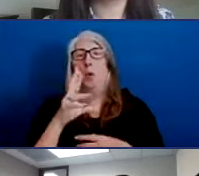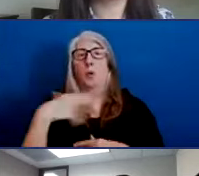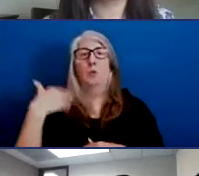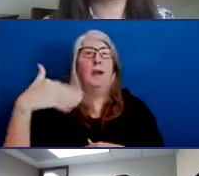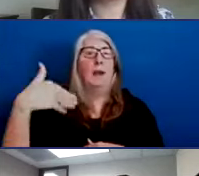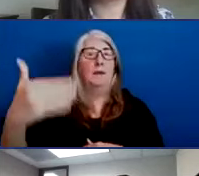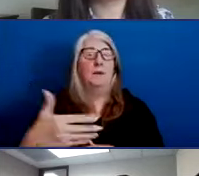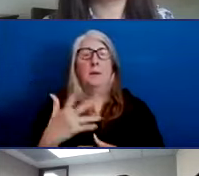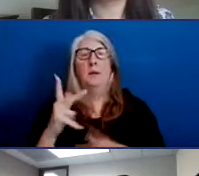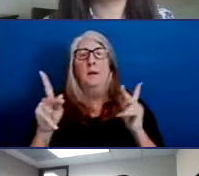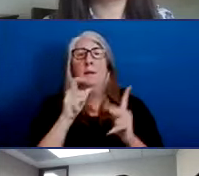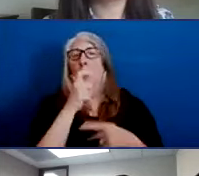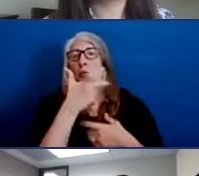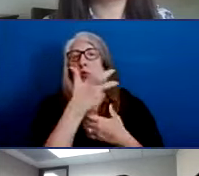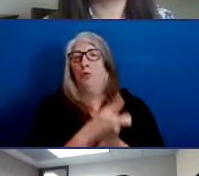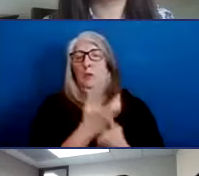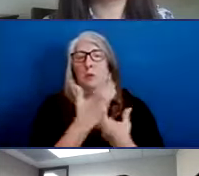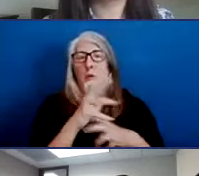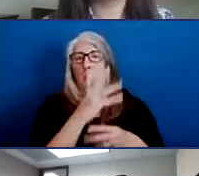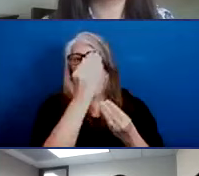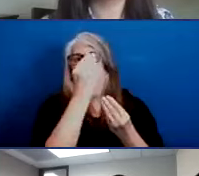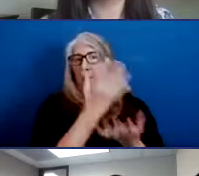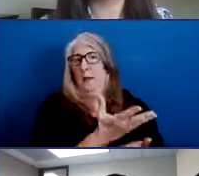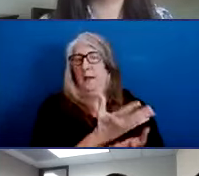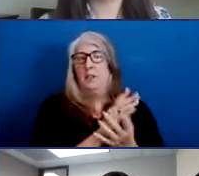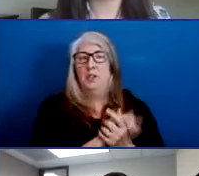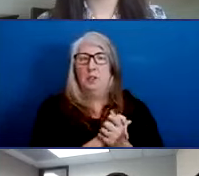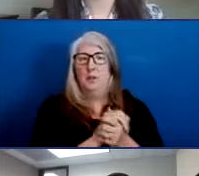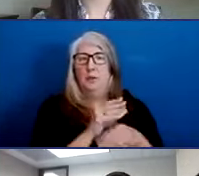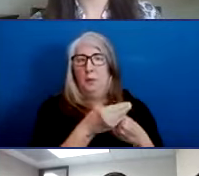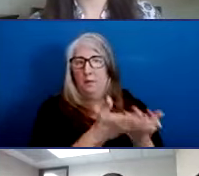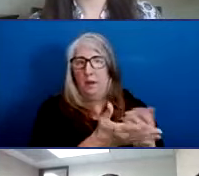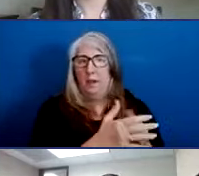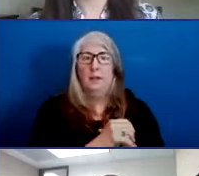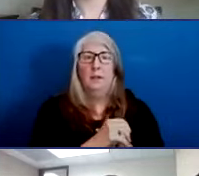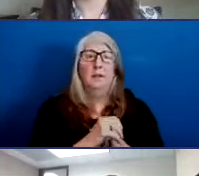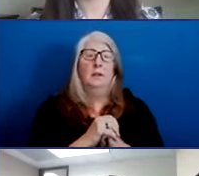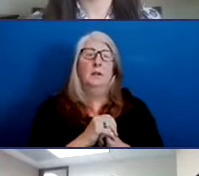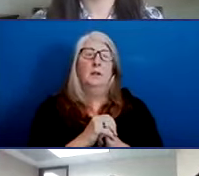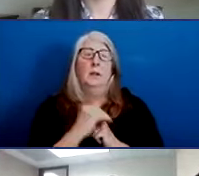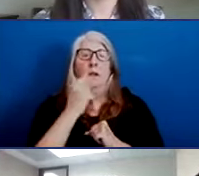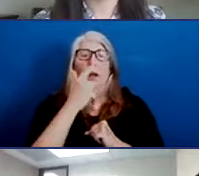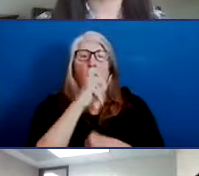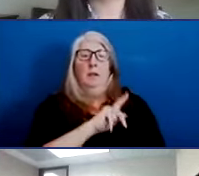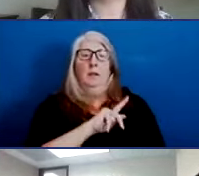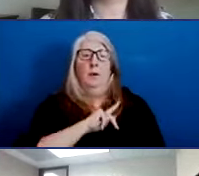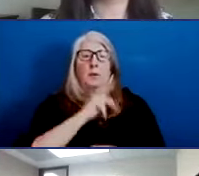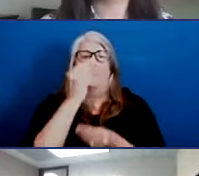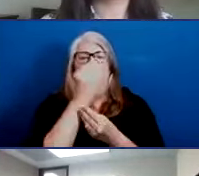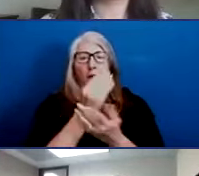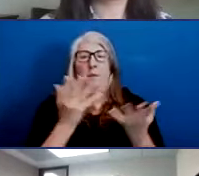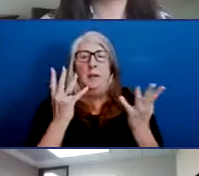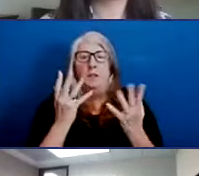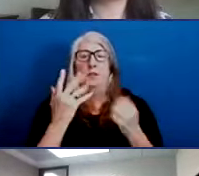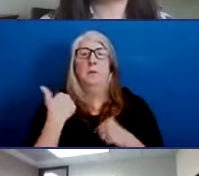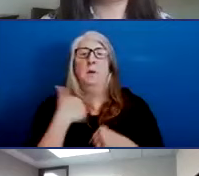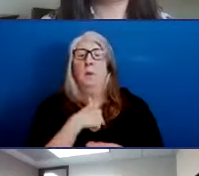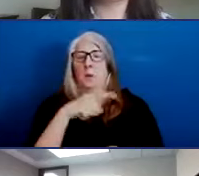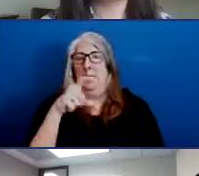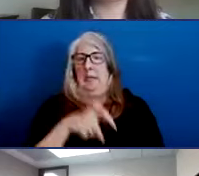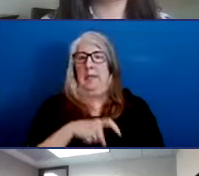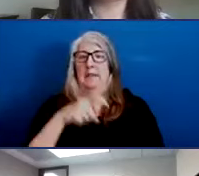people not maybe wanting to give their information, and then providers not wanting to share that information as well, since it is personal information. But we need that to be